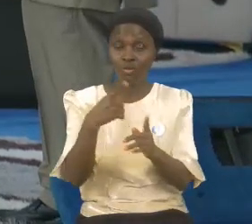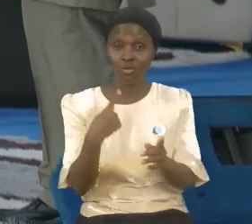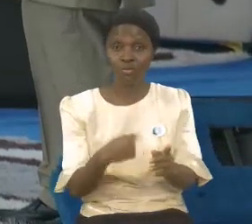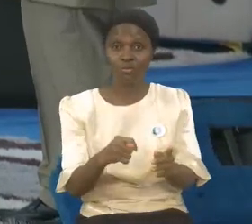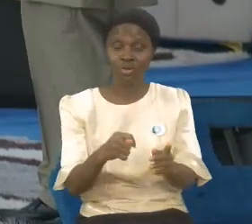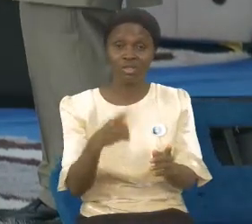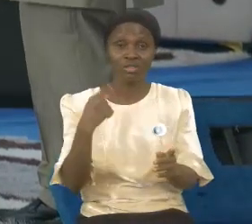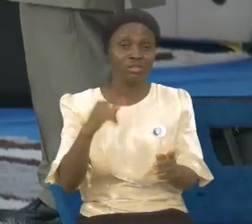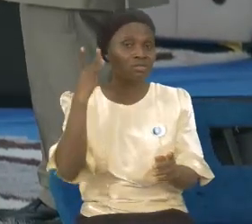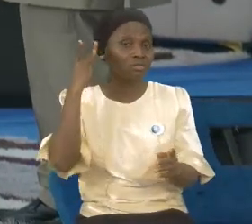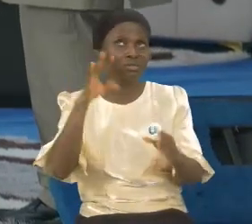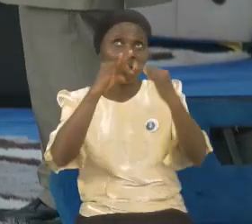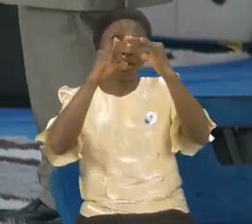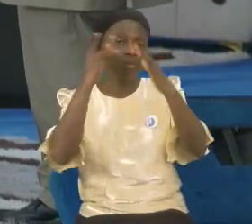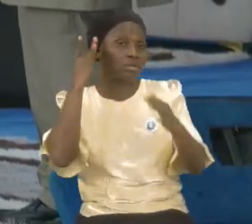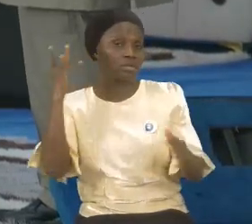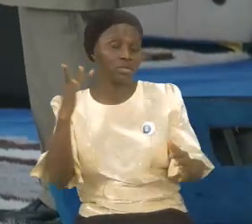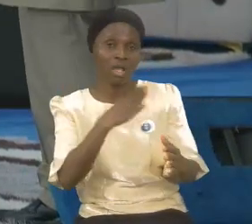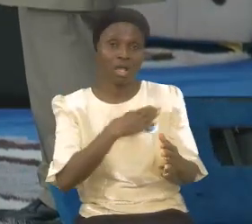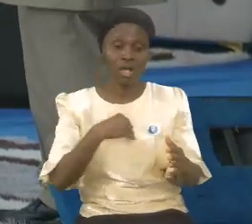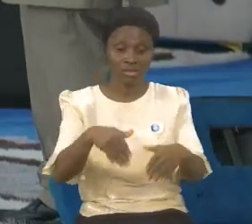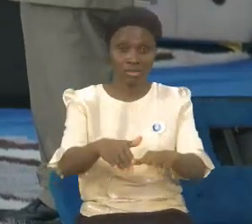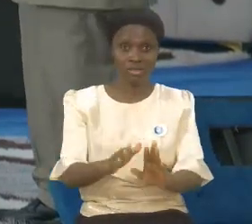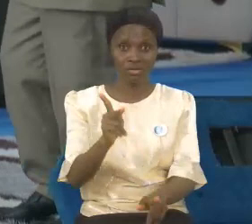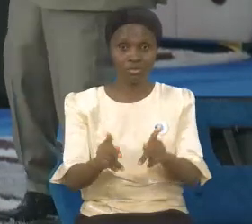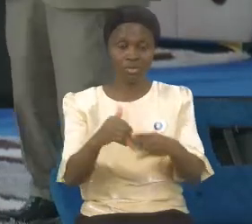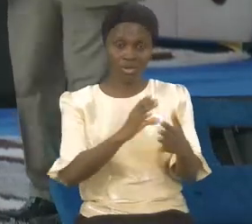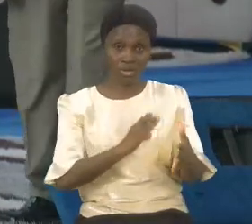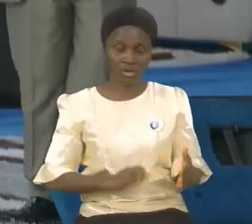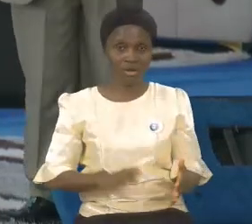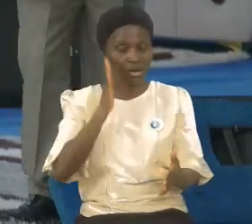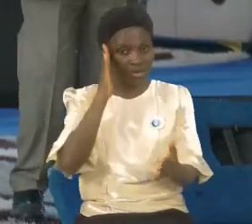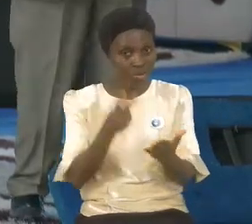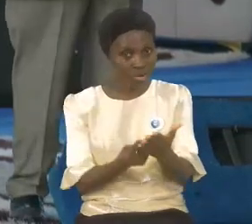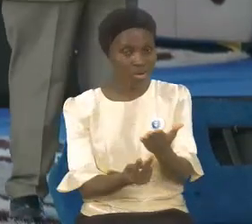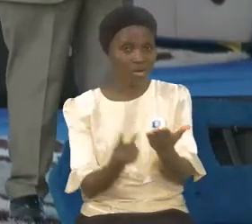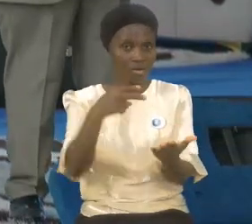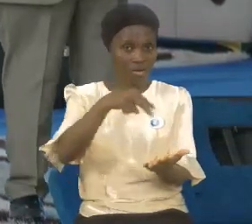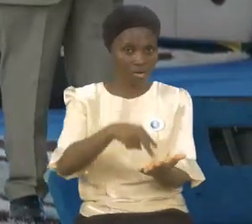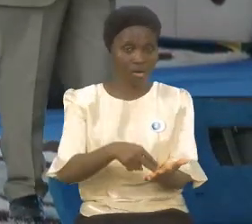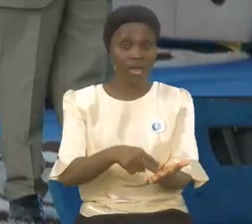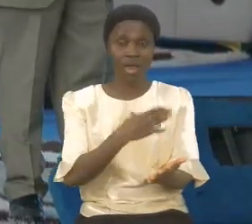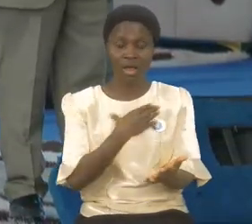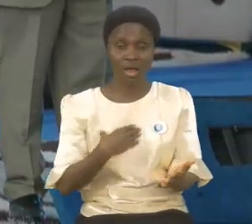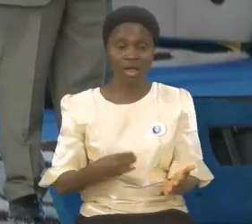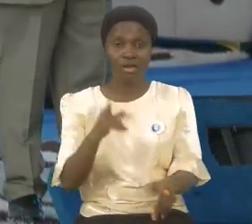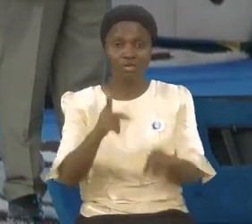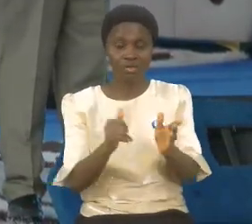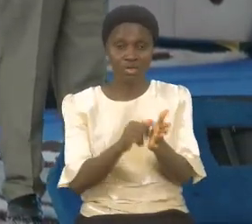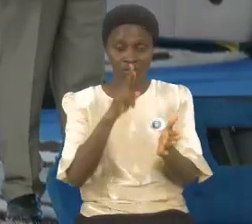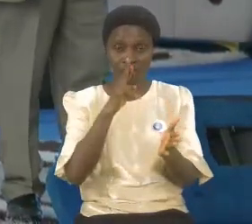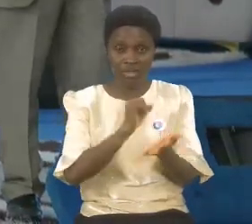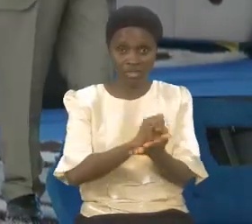Christ shall rise, and then we which are alive, the believers, the body of Christ saved and sanctified and purified, will